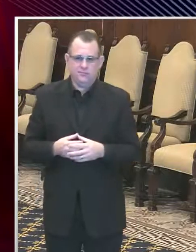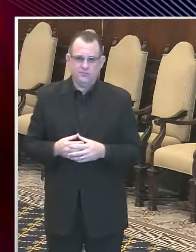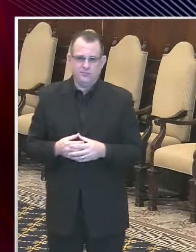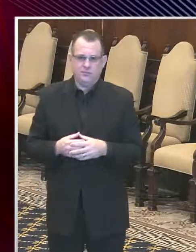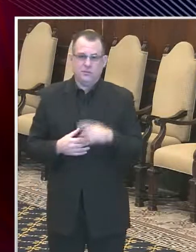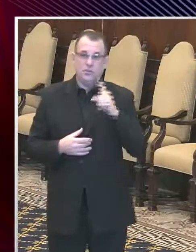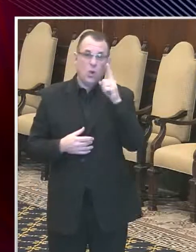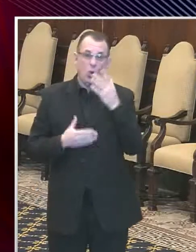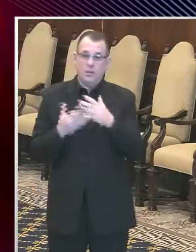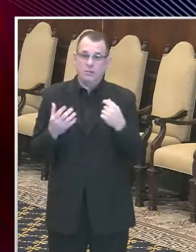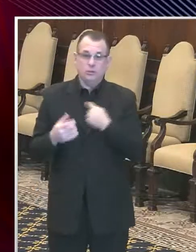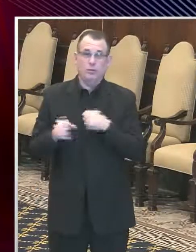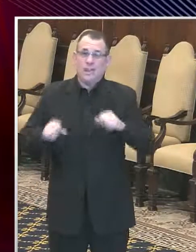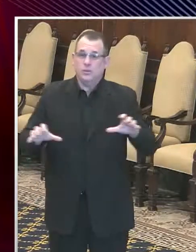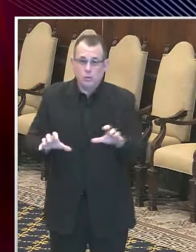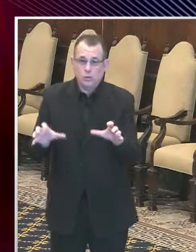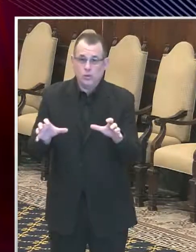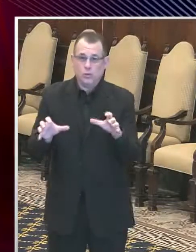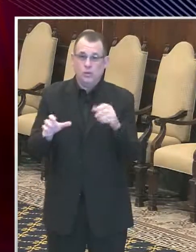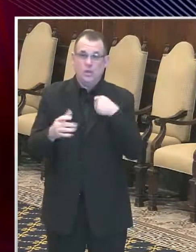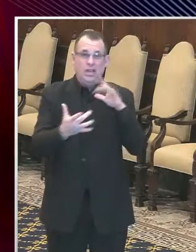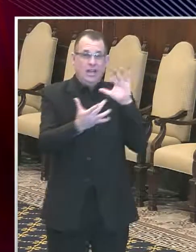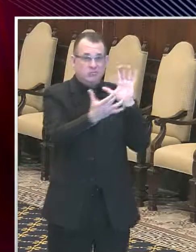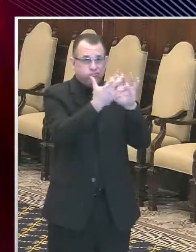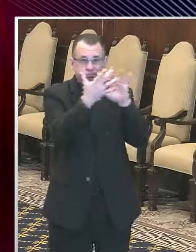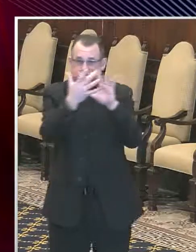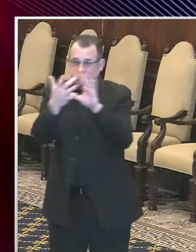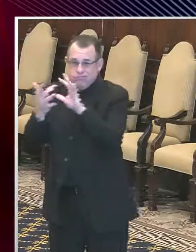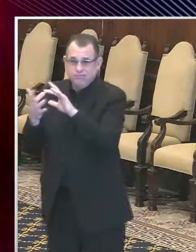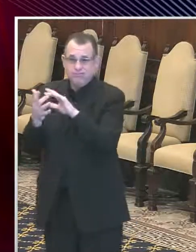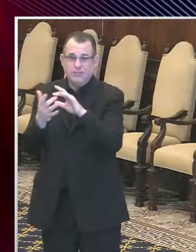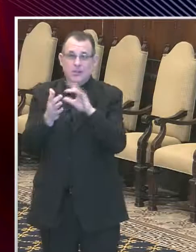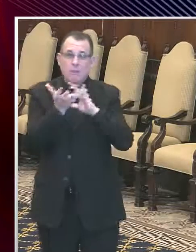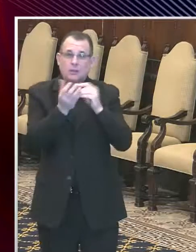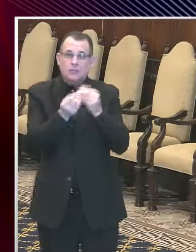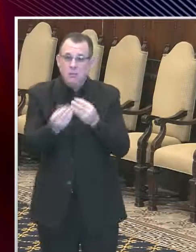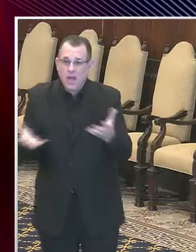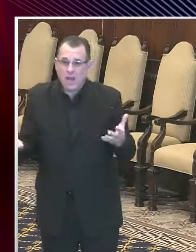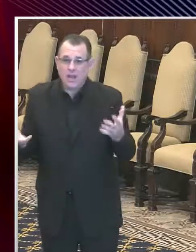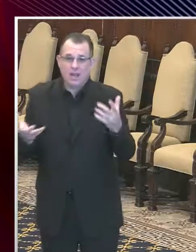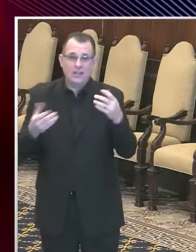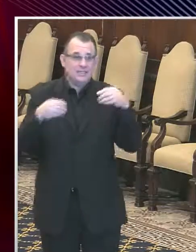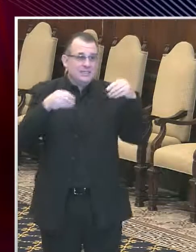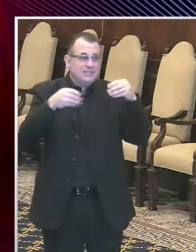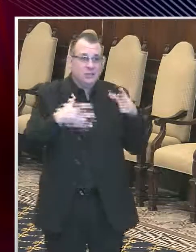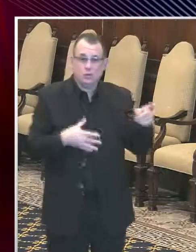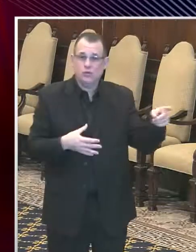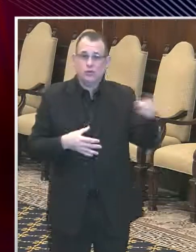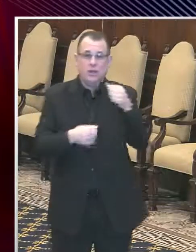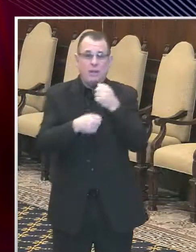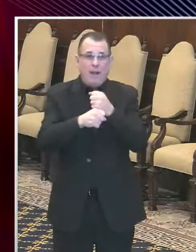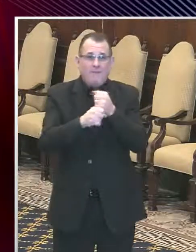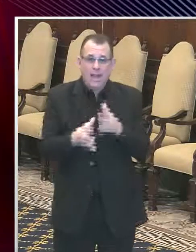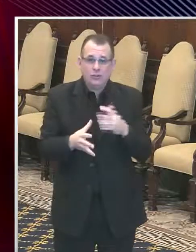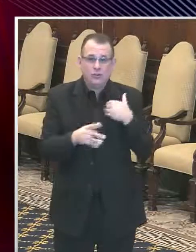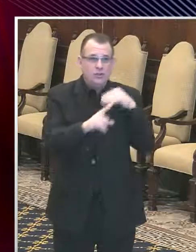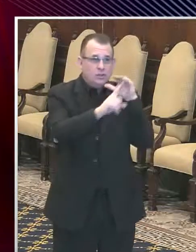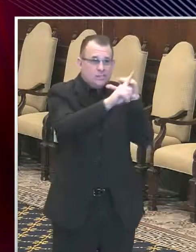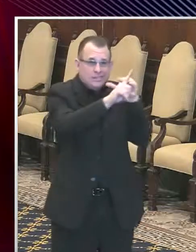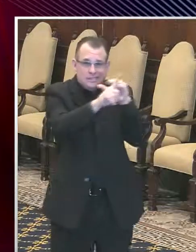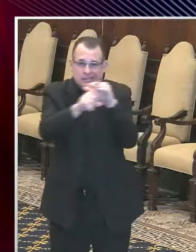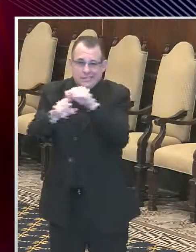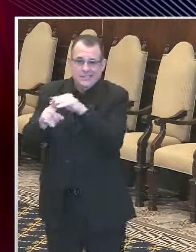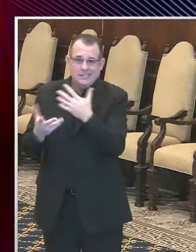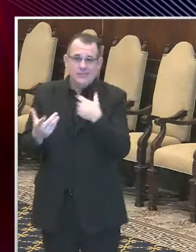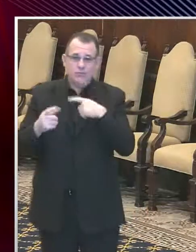we can do. We can contact the medical supply wholesalers and manufacturers directly and say, can you give us some? We can order them. We